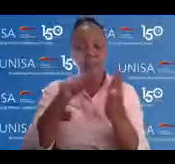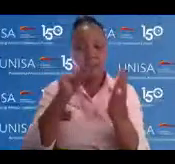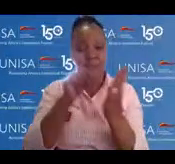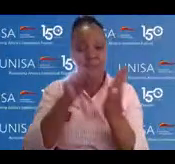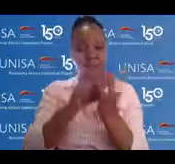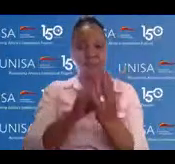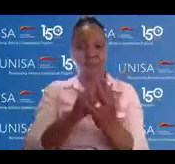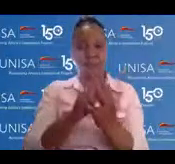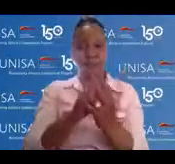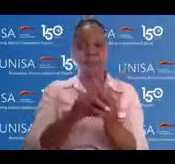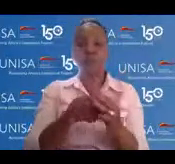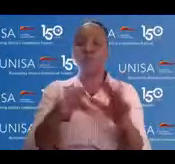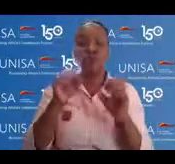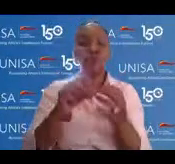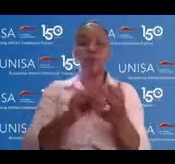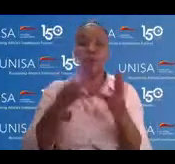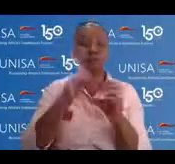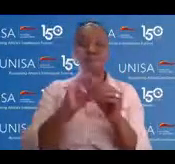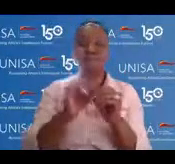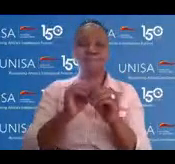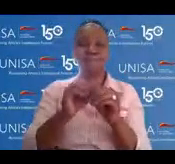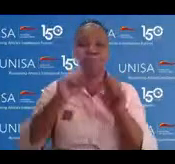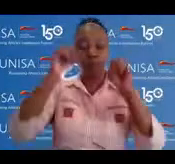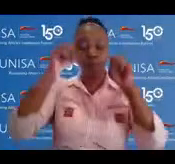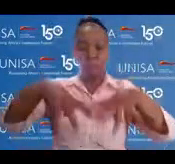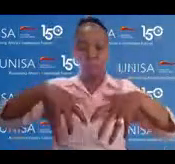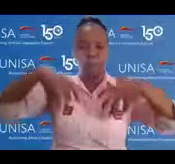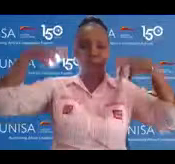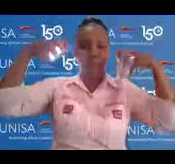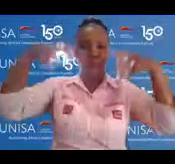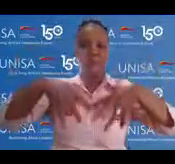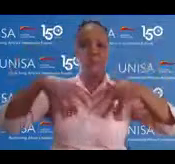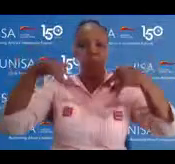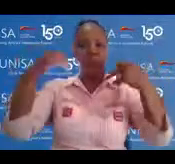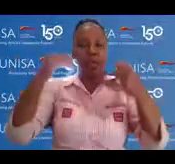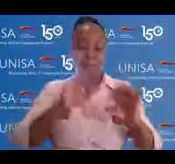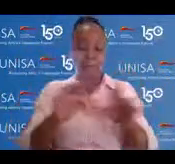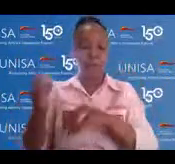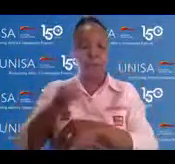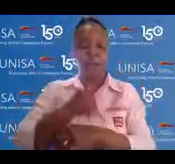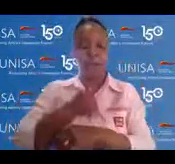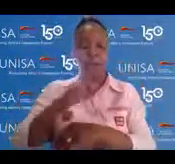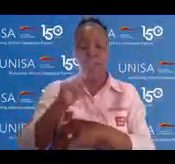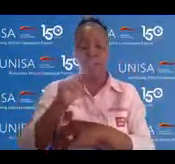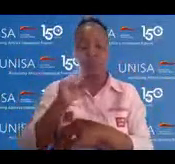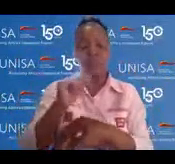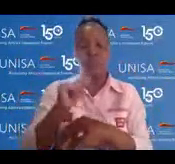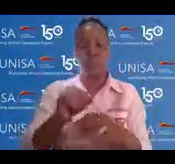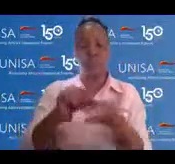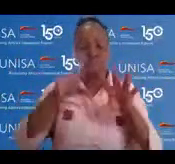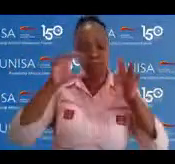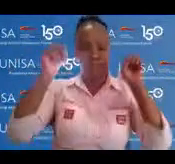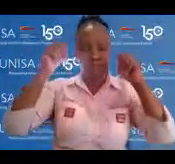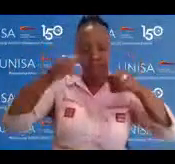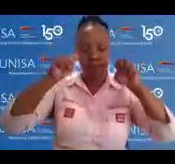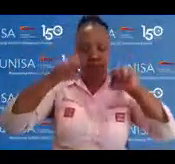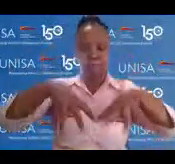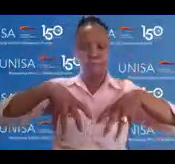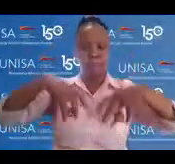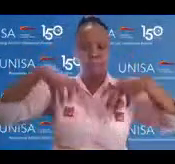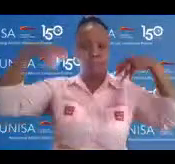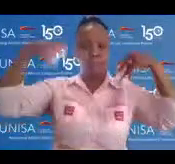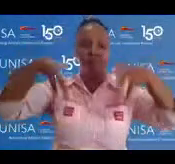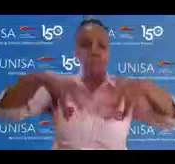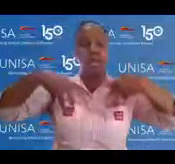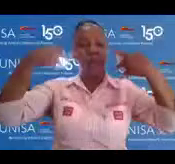down. Once you click or type my UNISA, before you can log in, you just scroll down. As you scroll down,